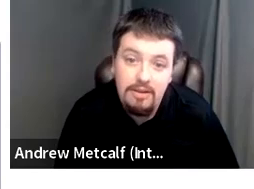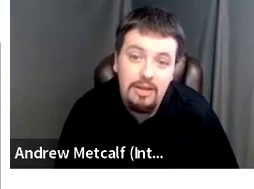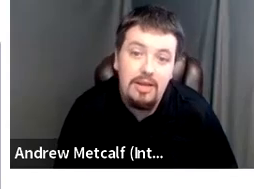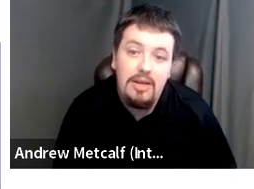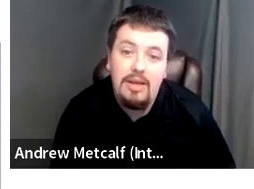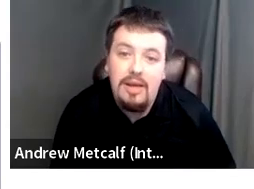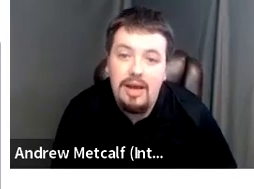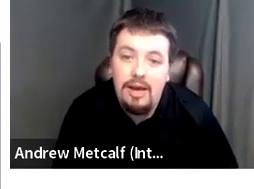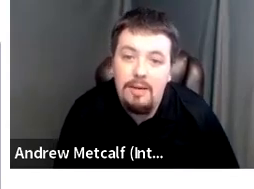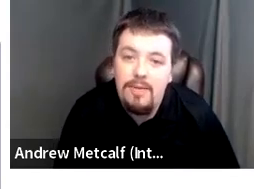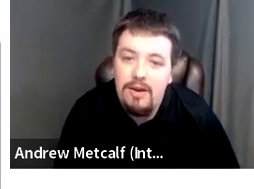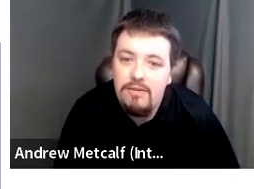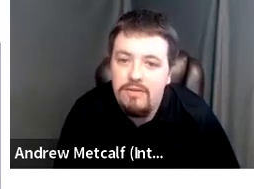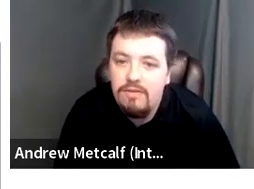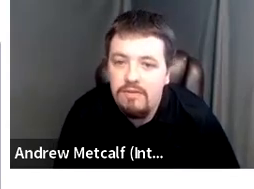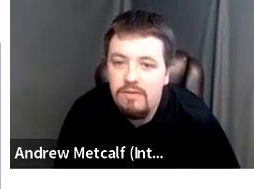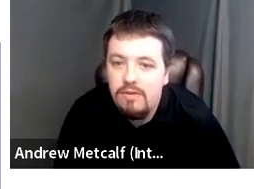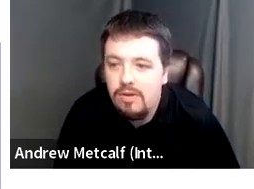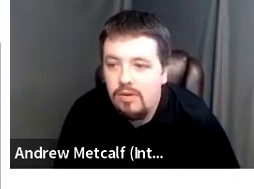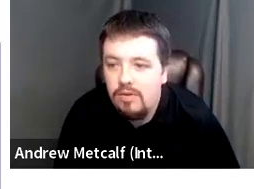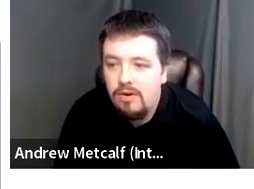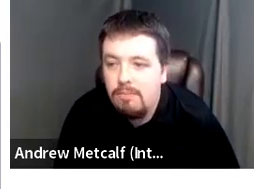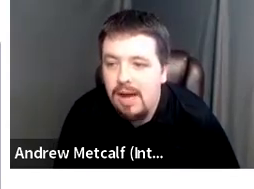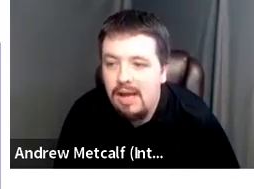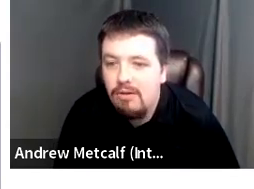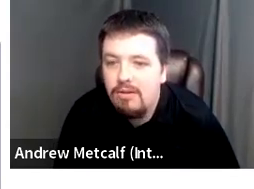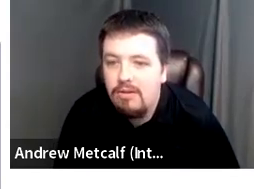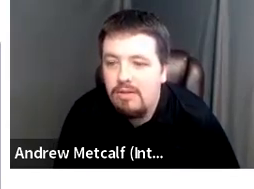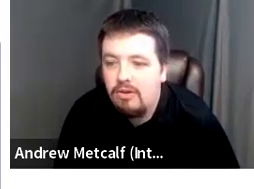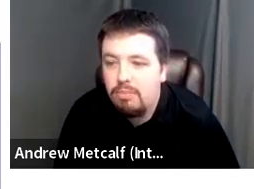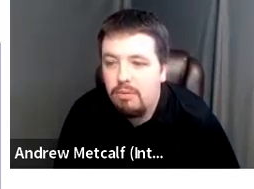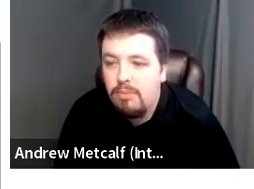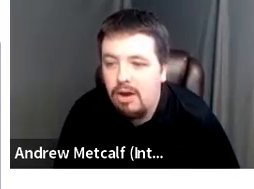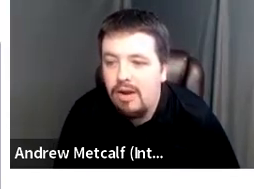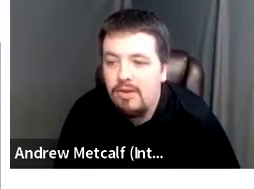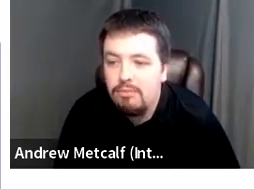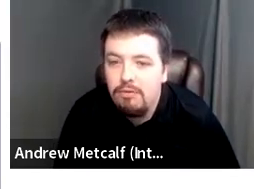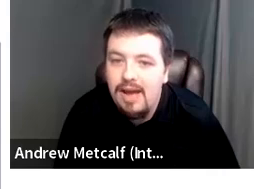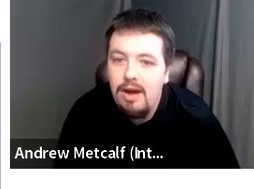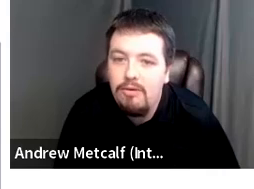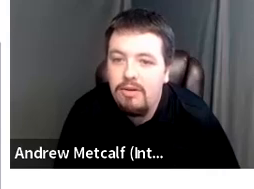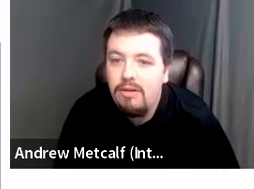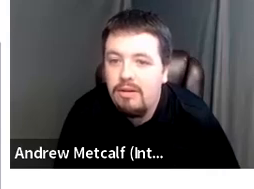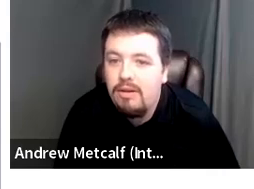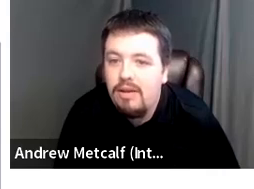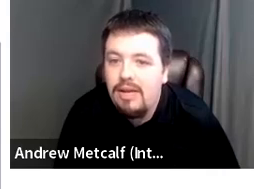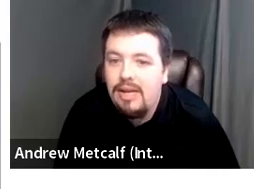deaf. And there's mild, there's moderate, there's